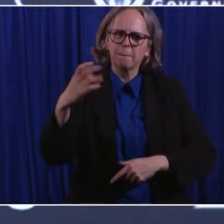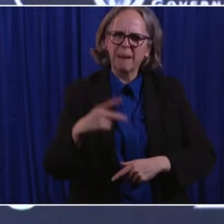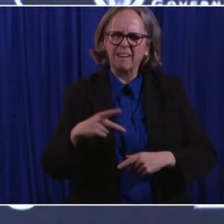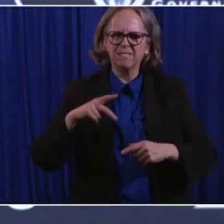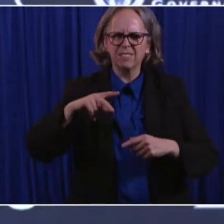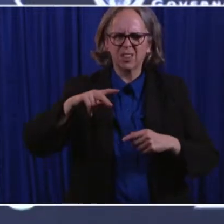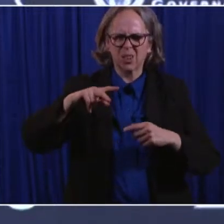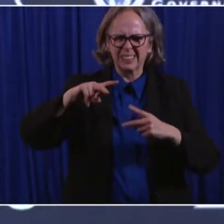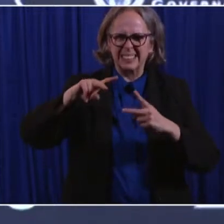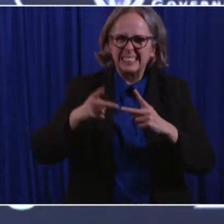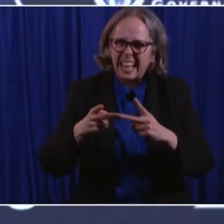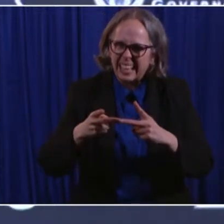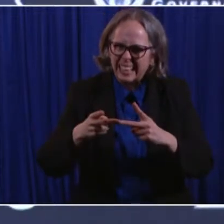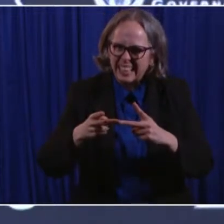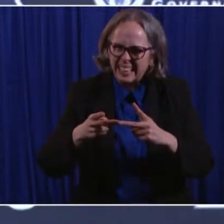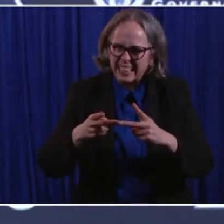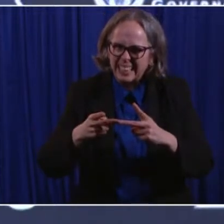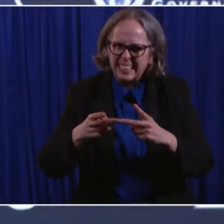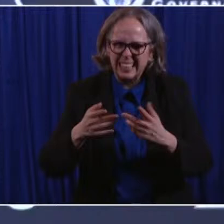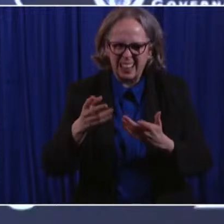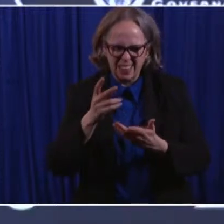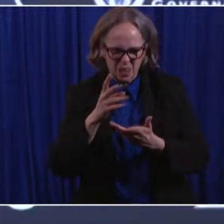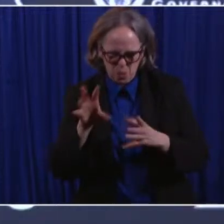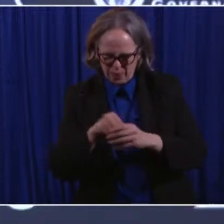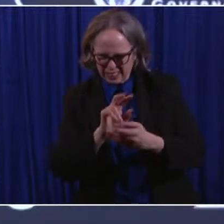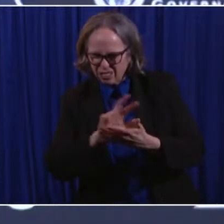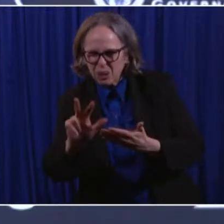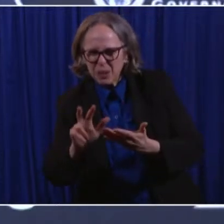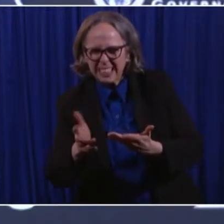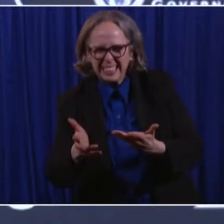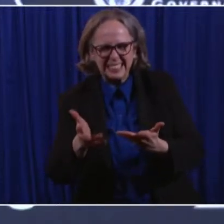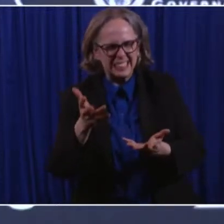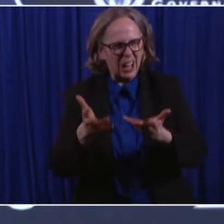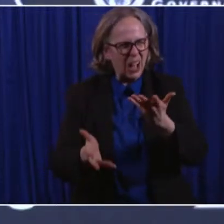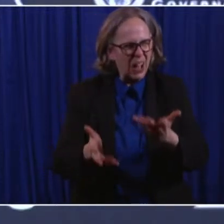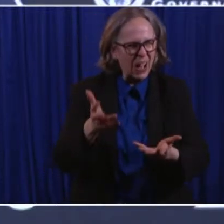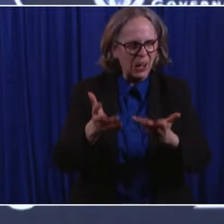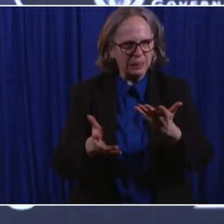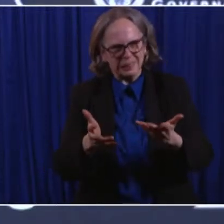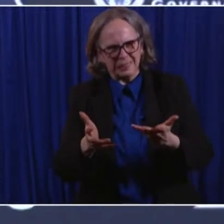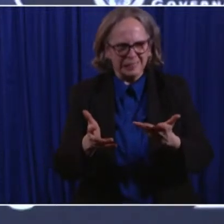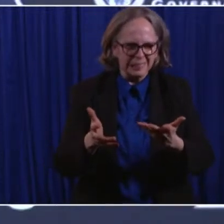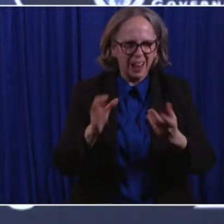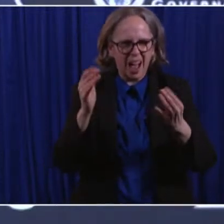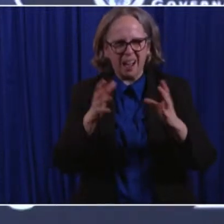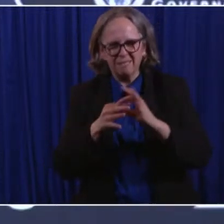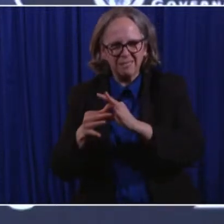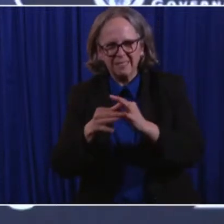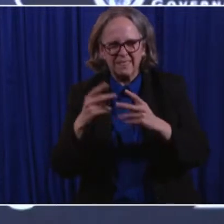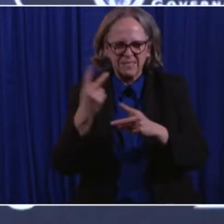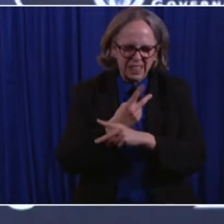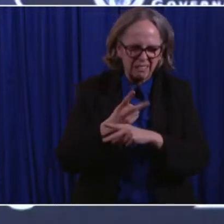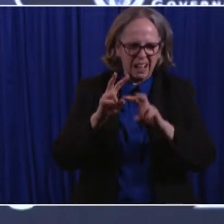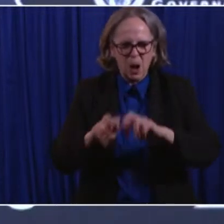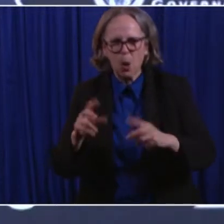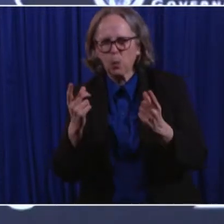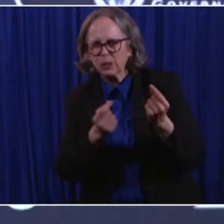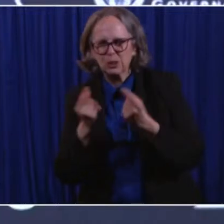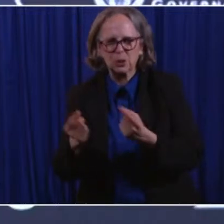doesn't seem to quite work. So we're still looking at that, trying to figure it out. And I